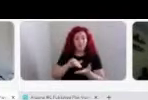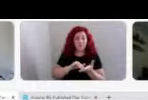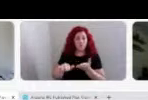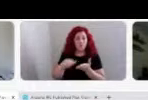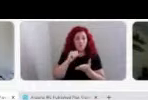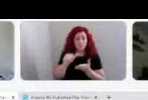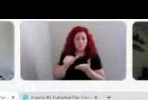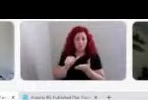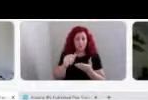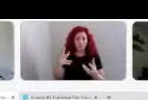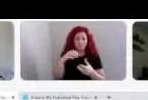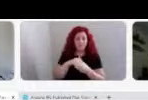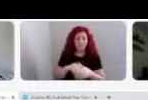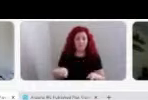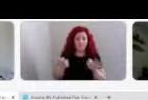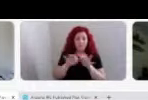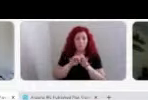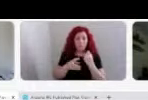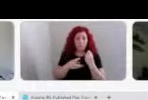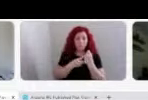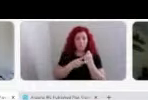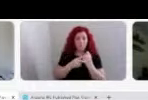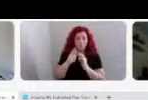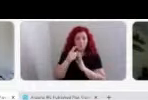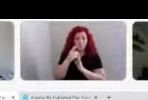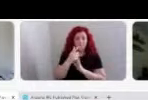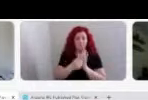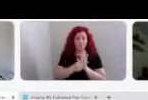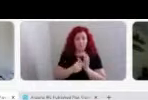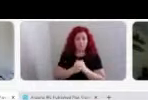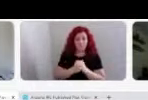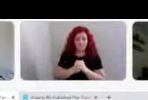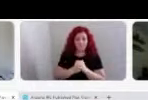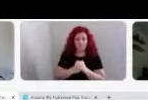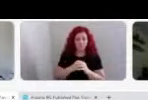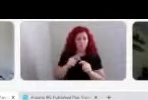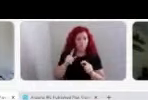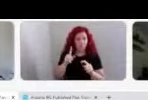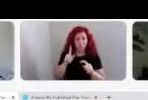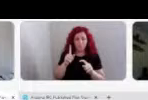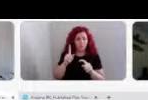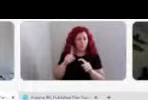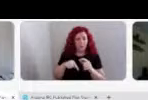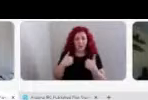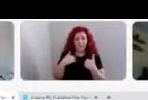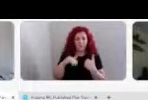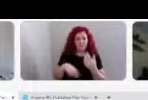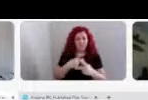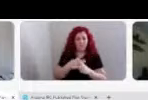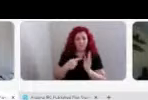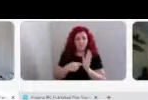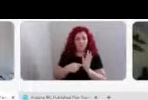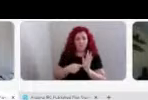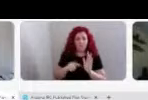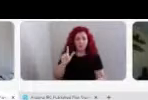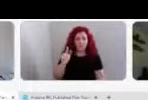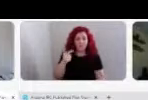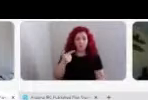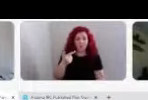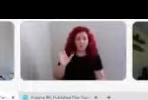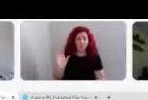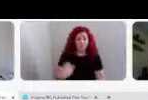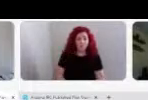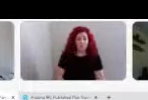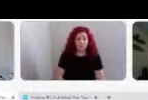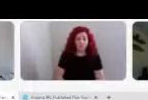enact important conservation legislation we can't afford that kind of representation in the 21st century